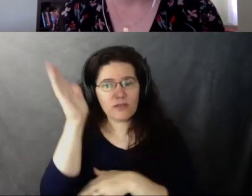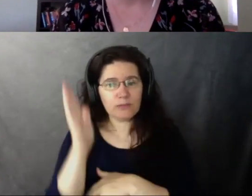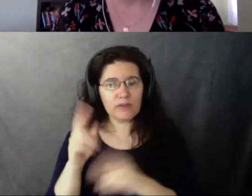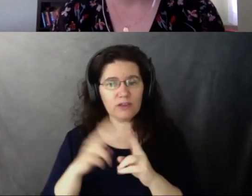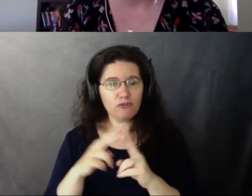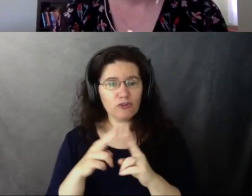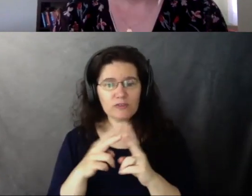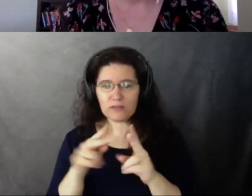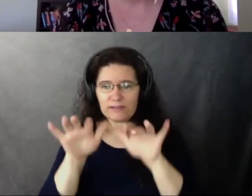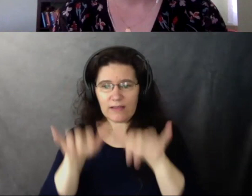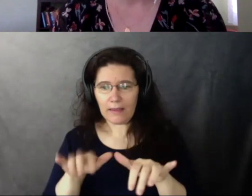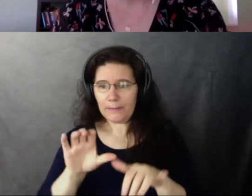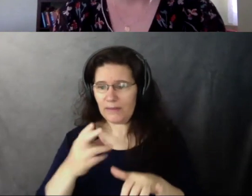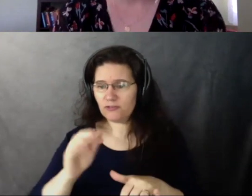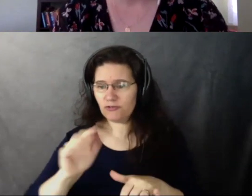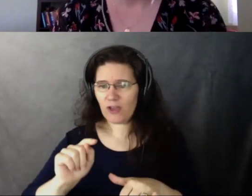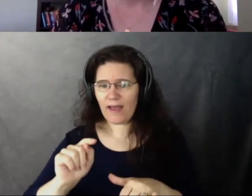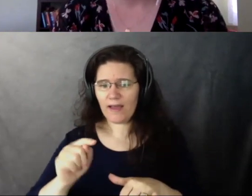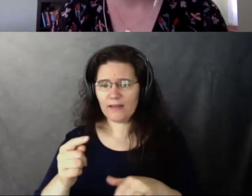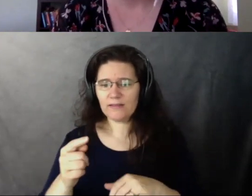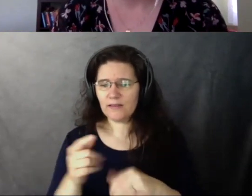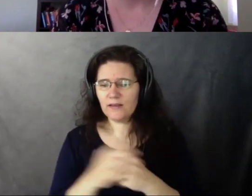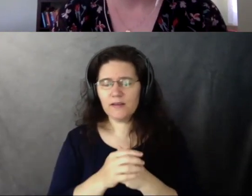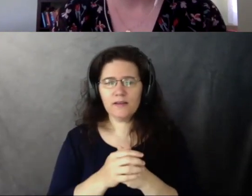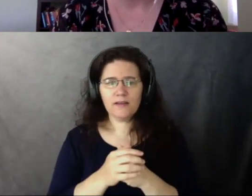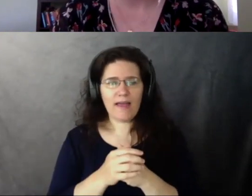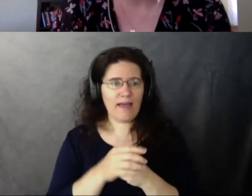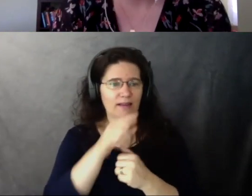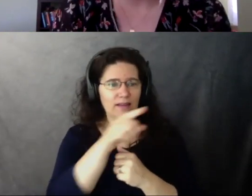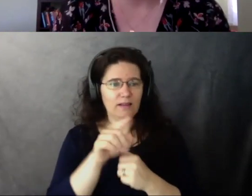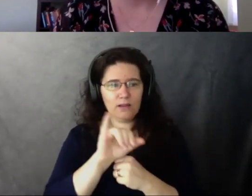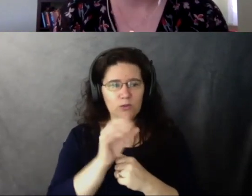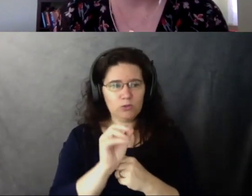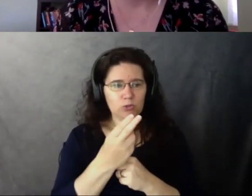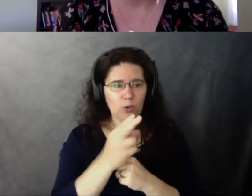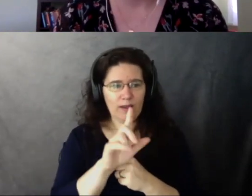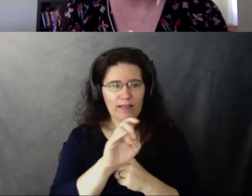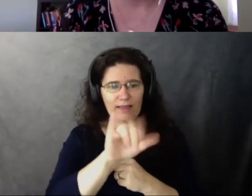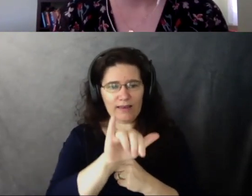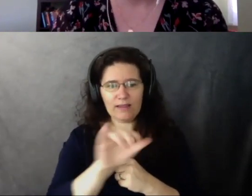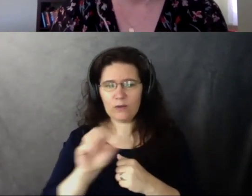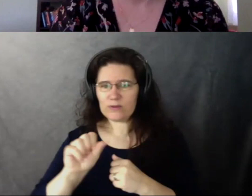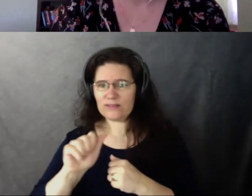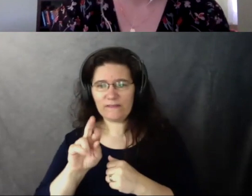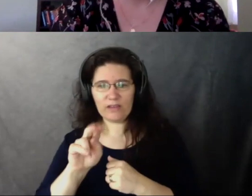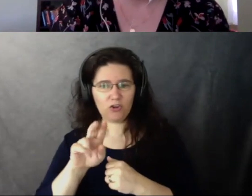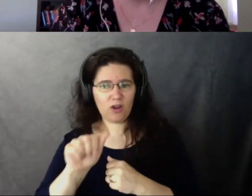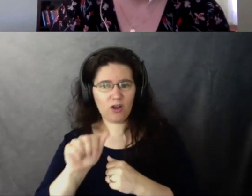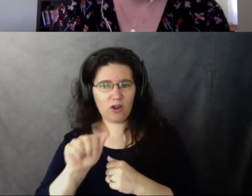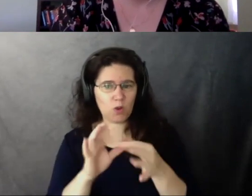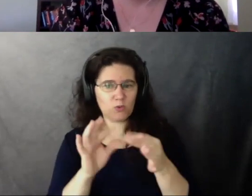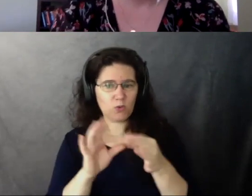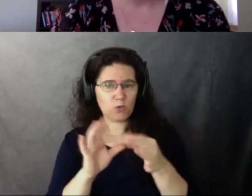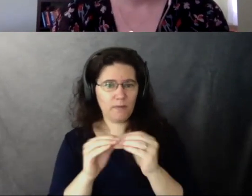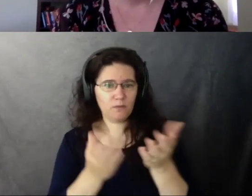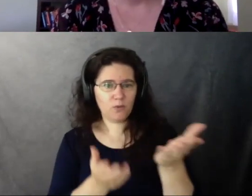them. And yeah, Joheleni and Safira, if you have any other questions or thoughts to share, please do so. Well, I